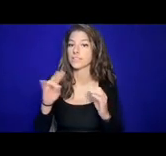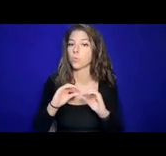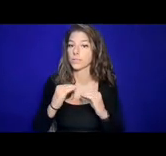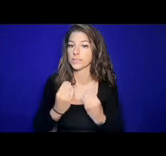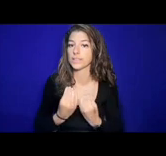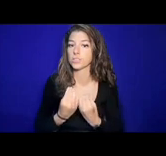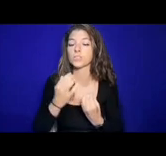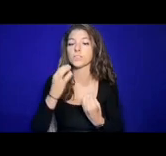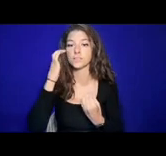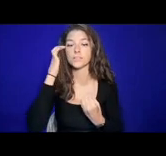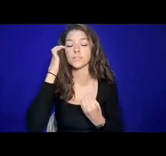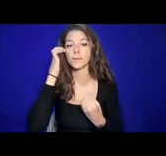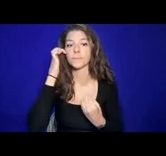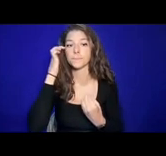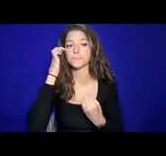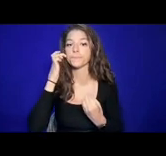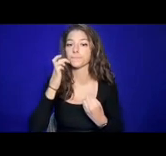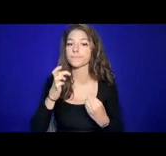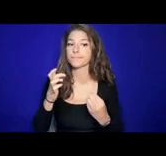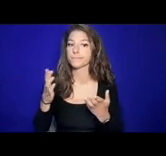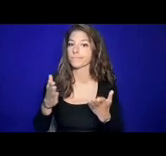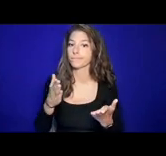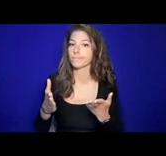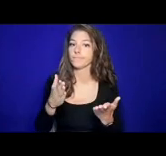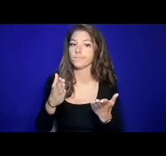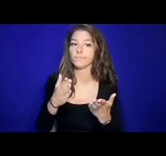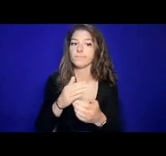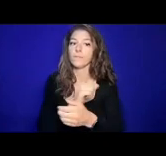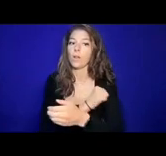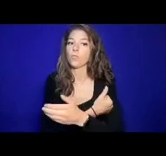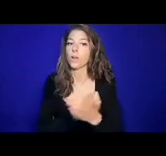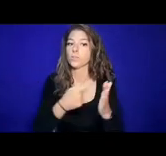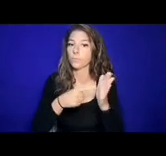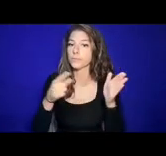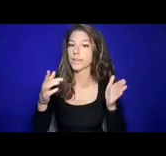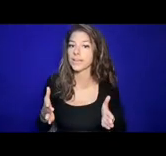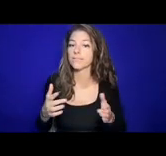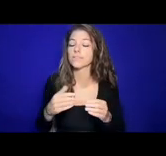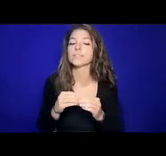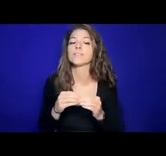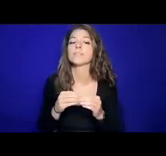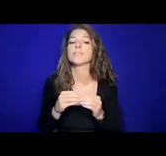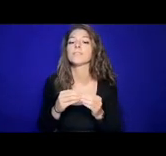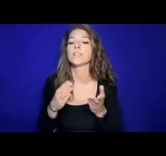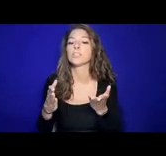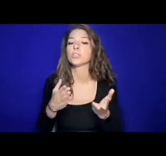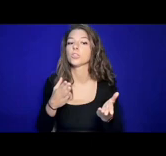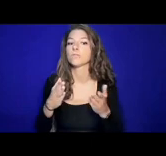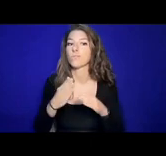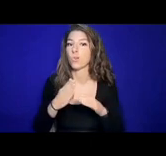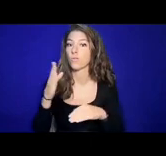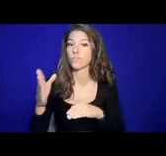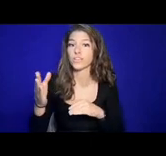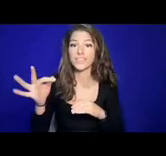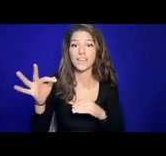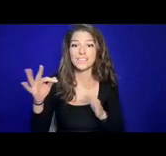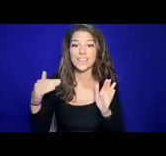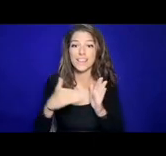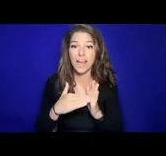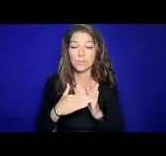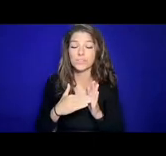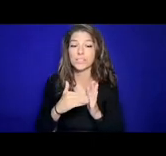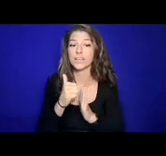517 organizations that serve as authorized representatives. They serve over